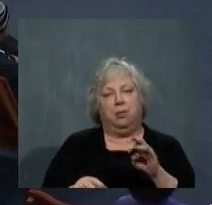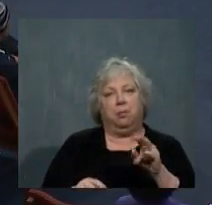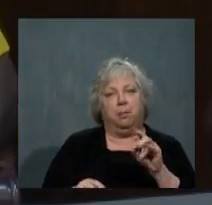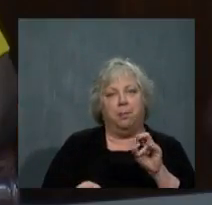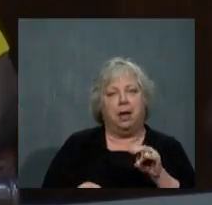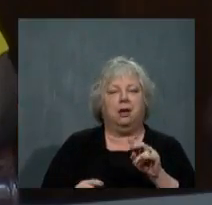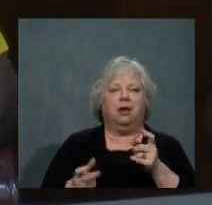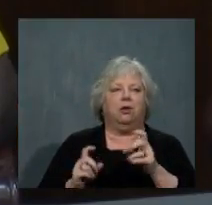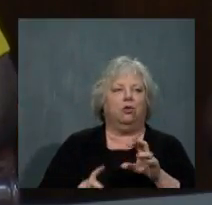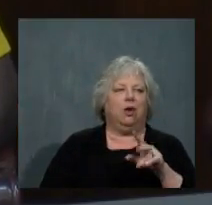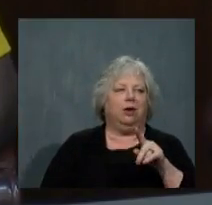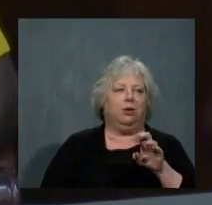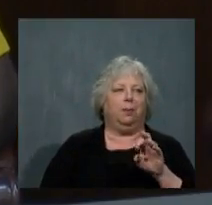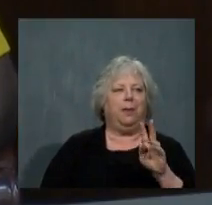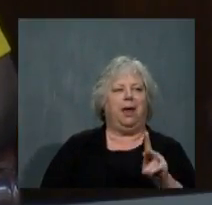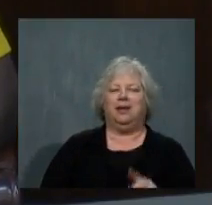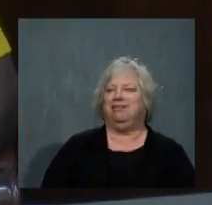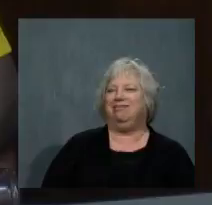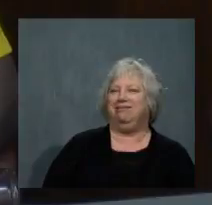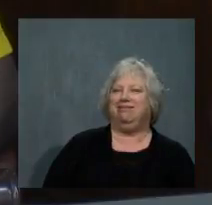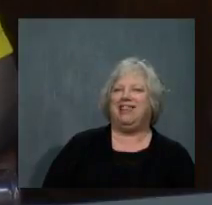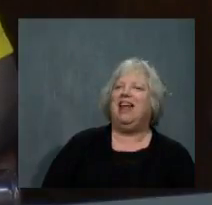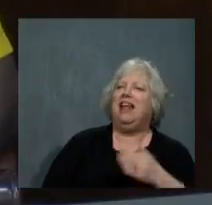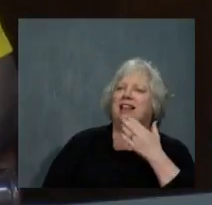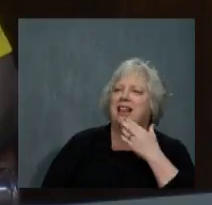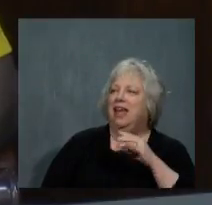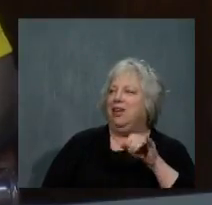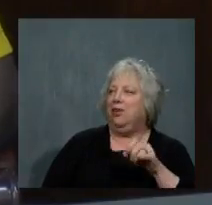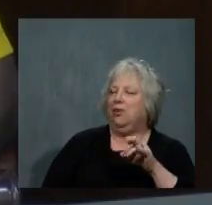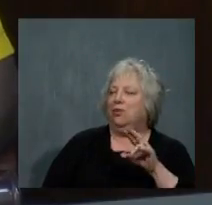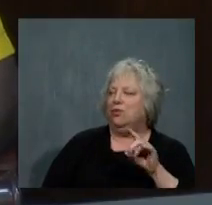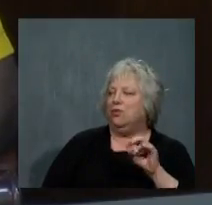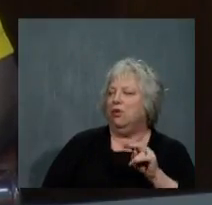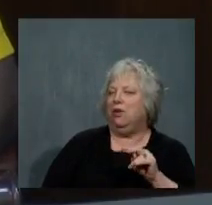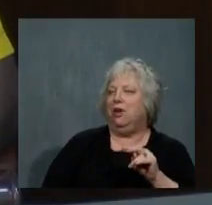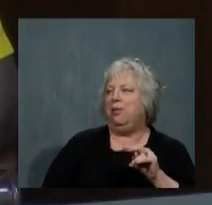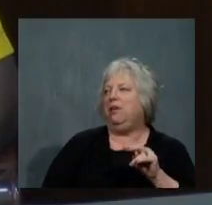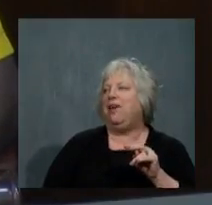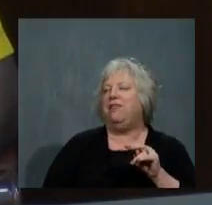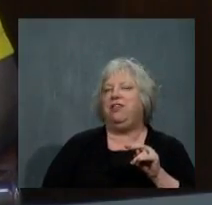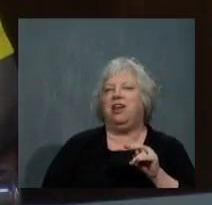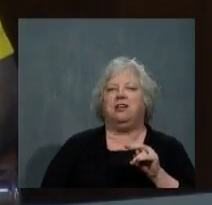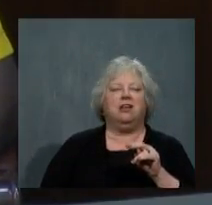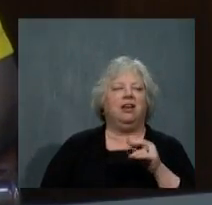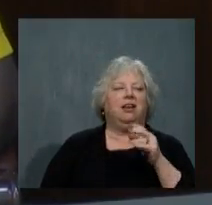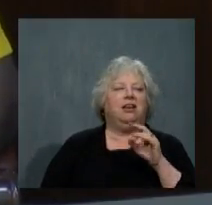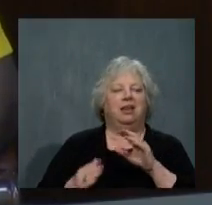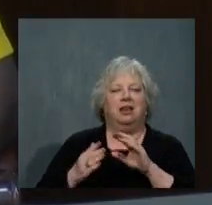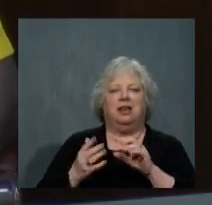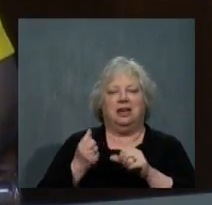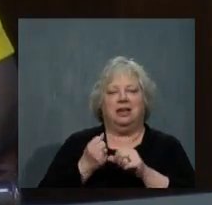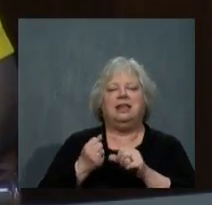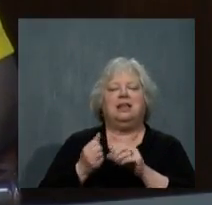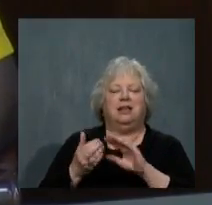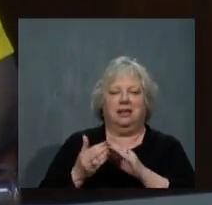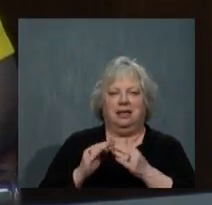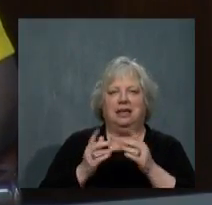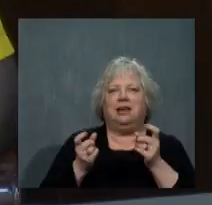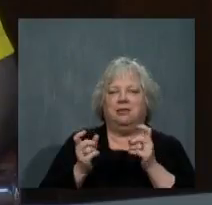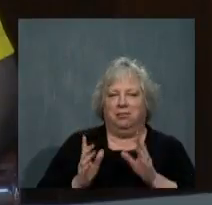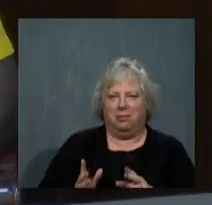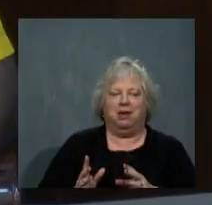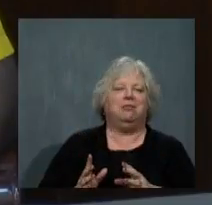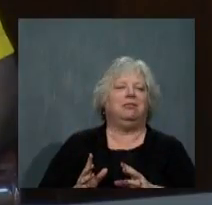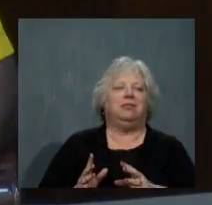Peck. Ding, ding, ding. Jordan, thank you. Vice Mayor Webb, Assistant City